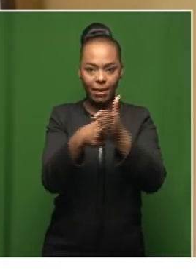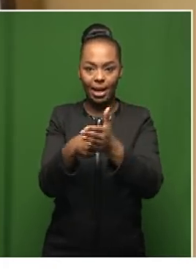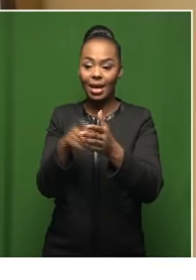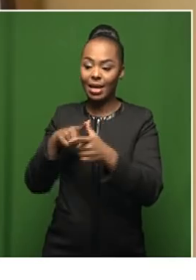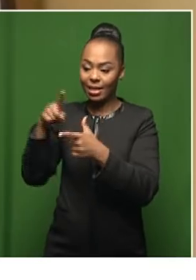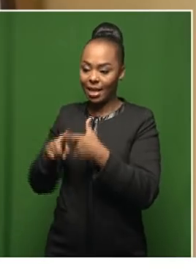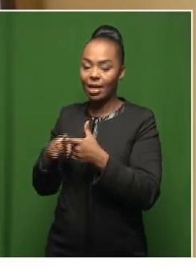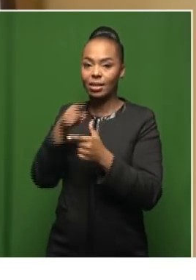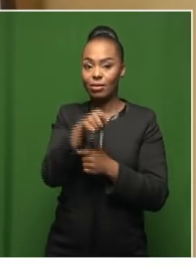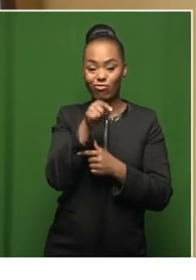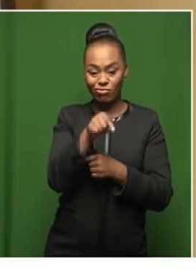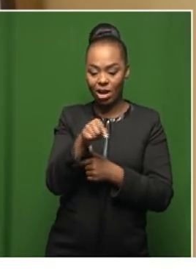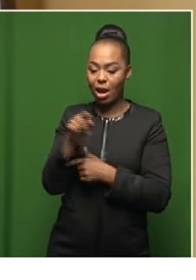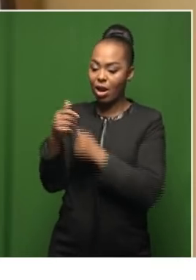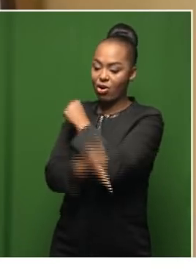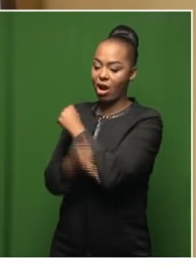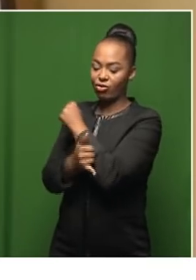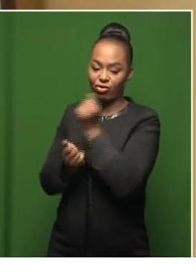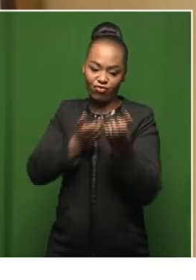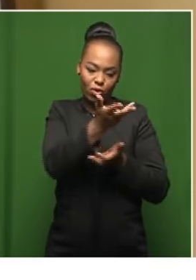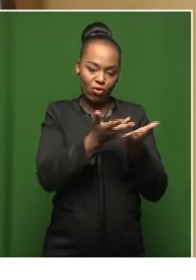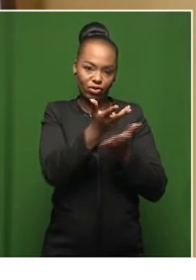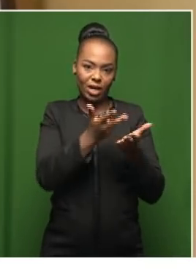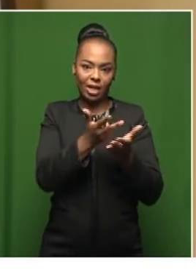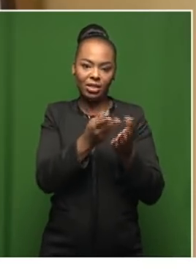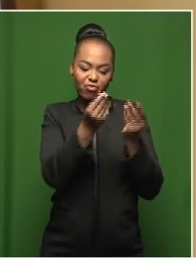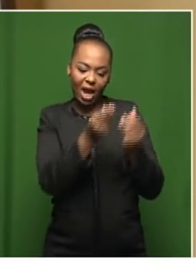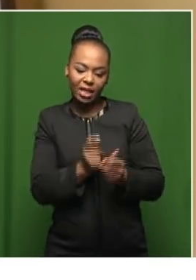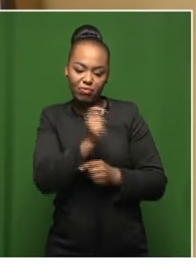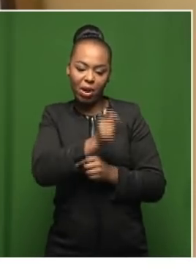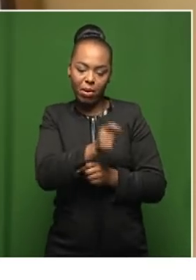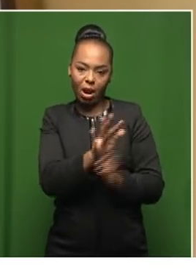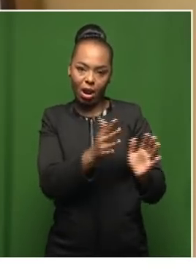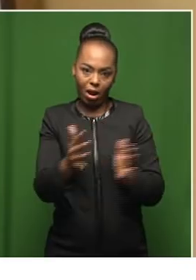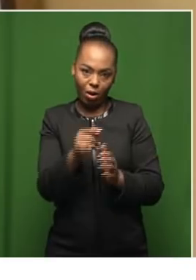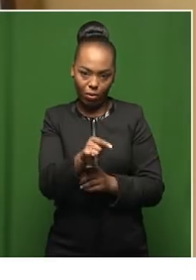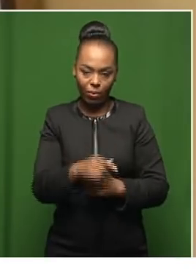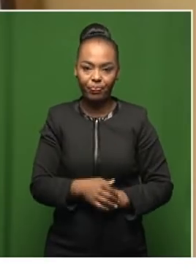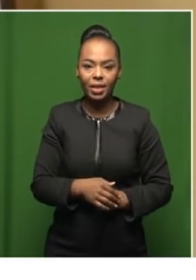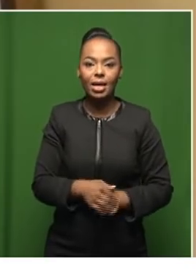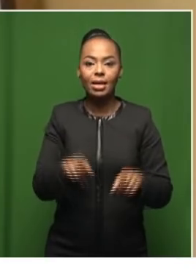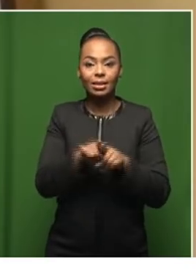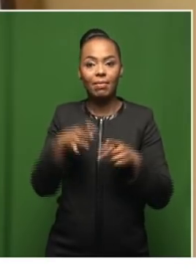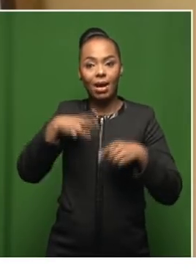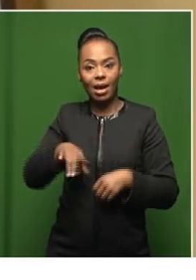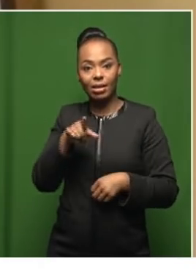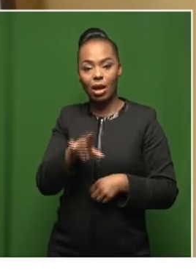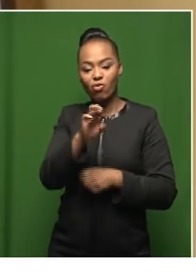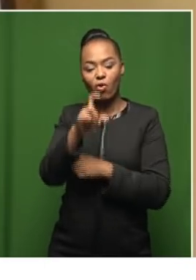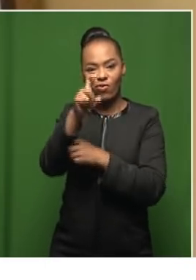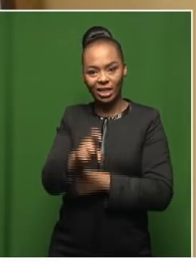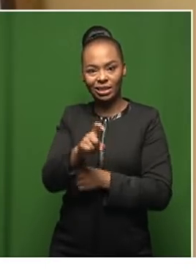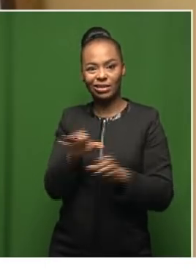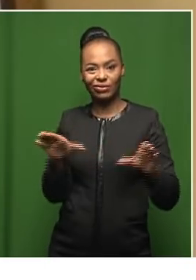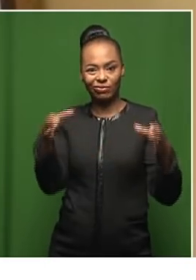be able to negotiate better prices at that level. The other issue was that the COVAX facility had